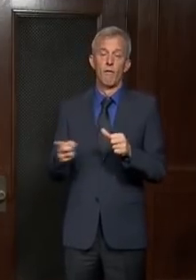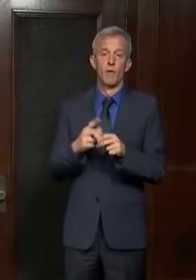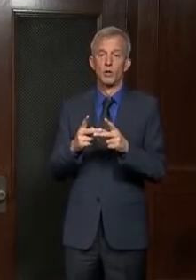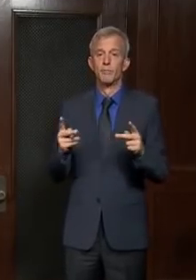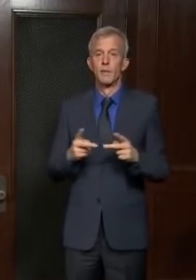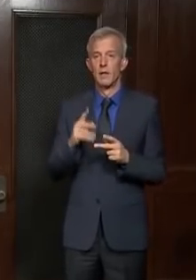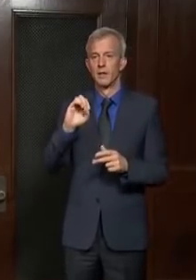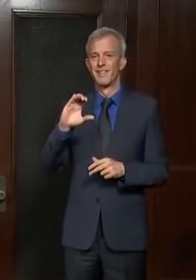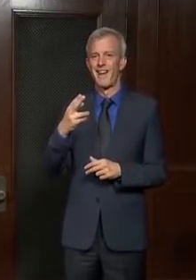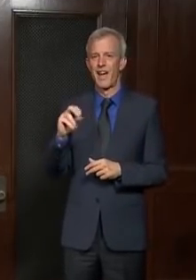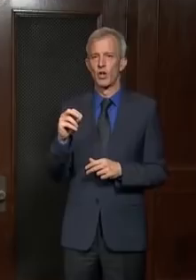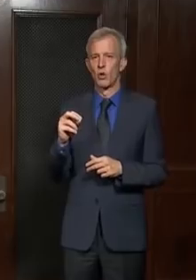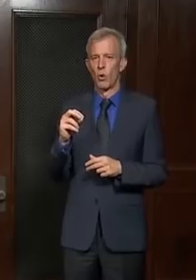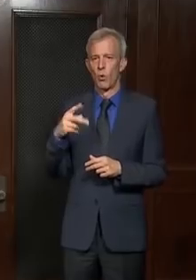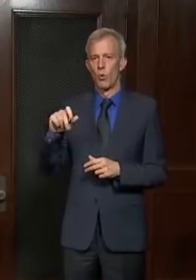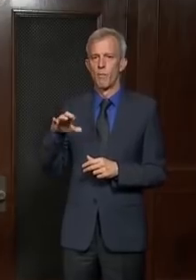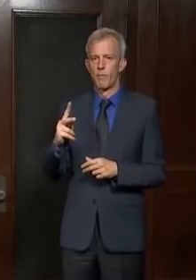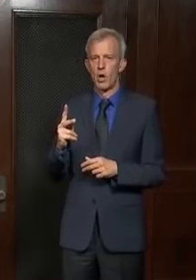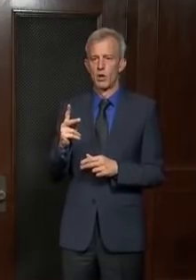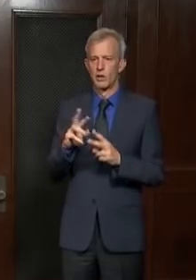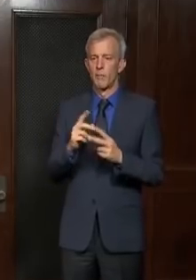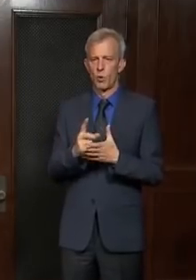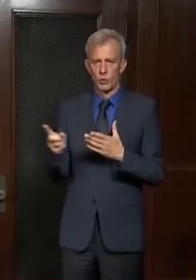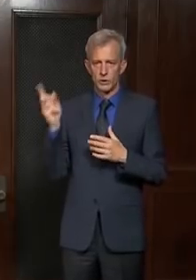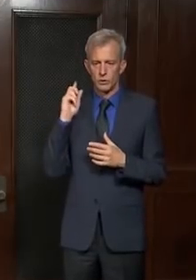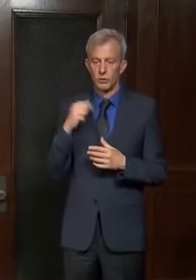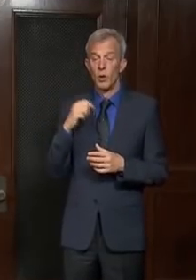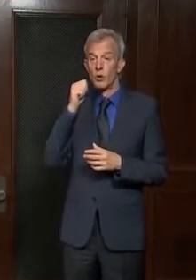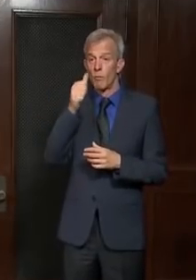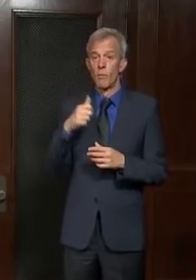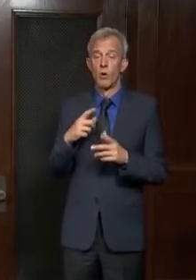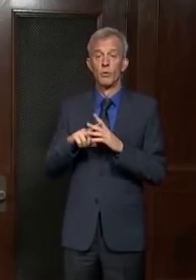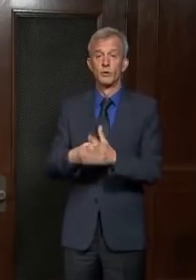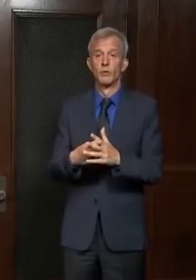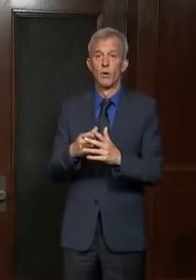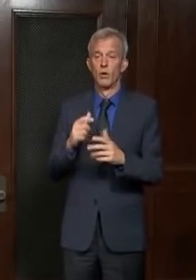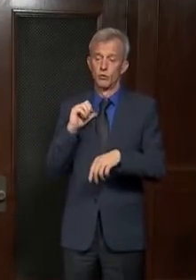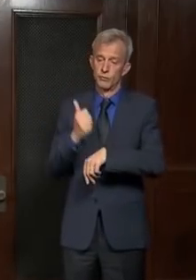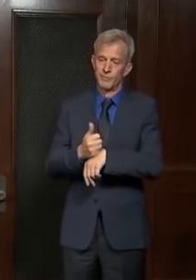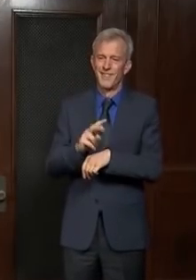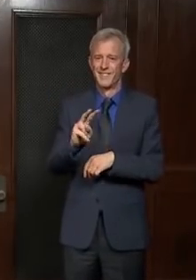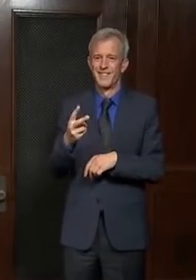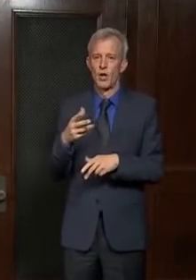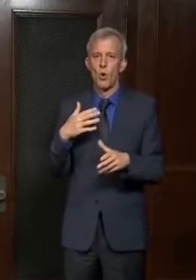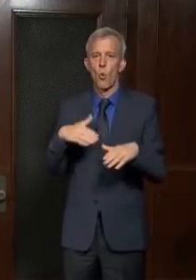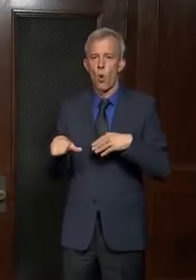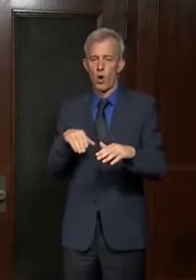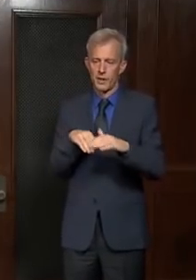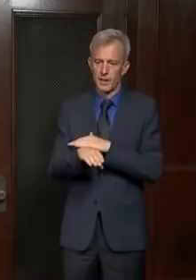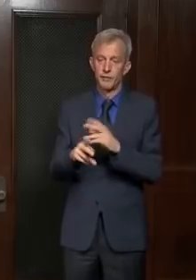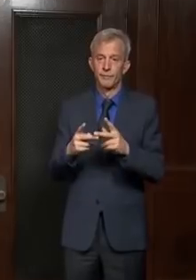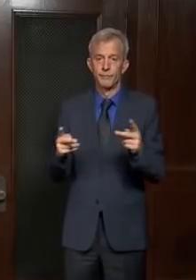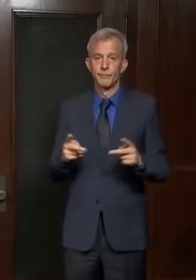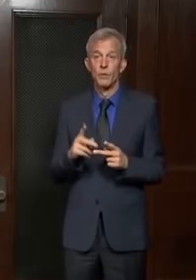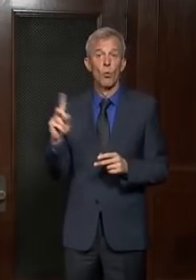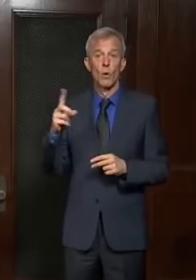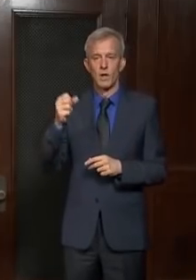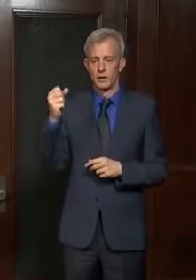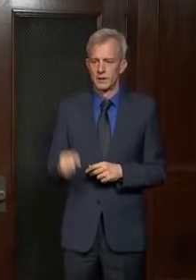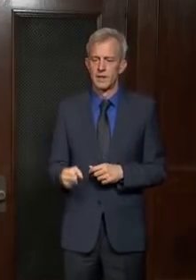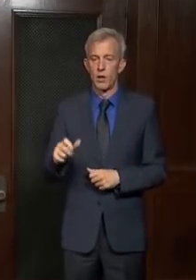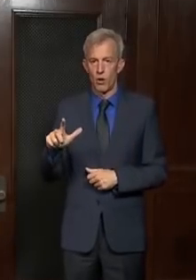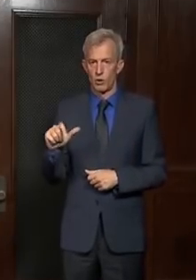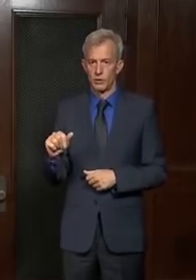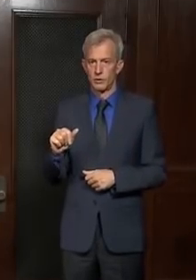couple weeks ago. And tomorrow we will launch, I'm very proud to say, our second walk-in facility. And this will be in South Los